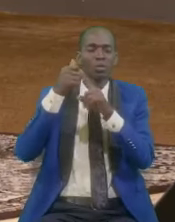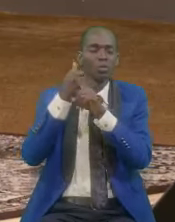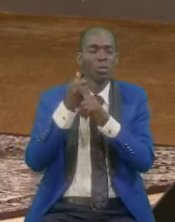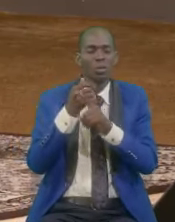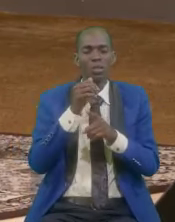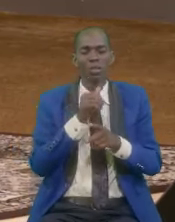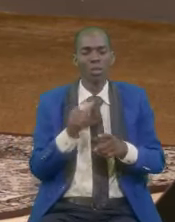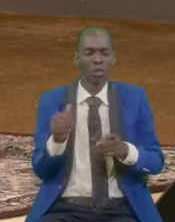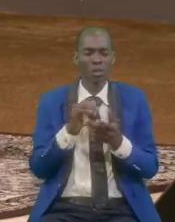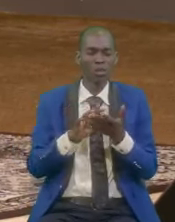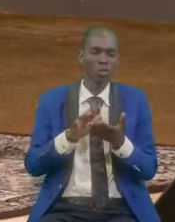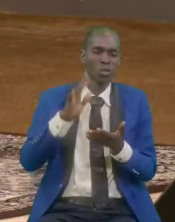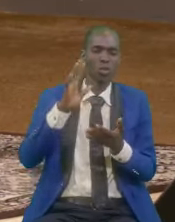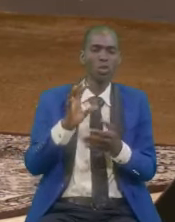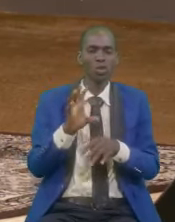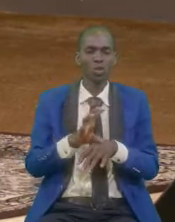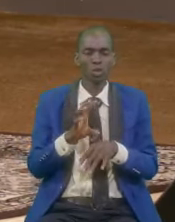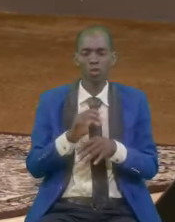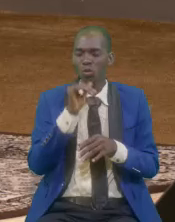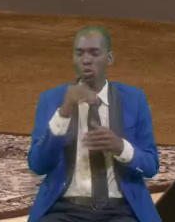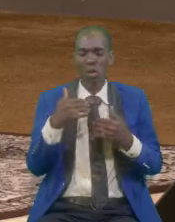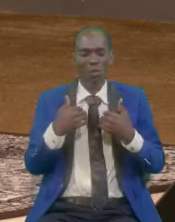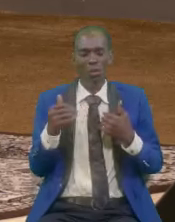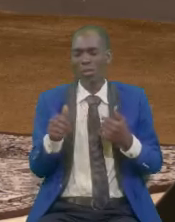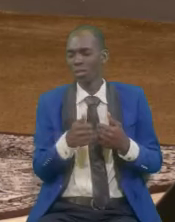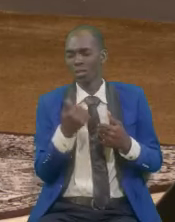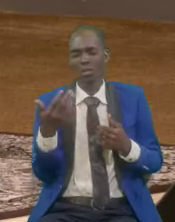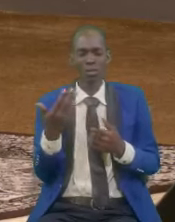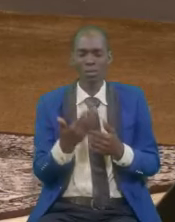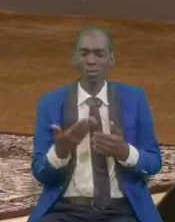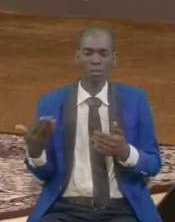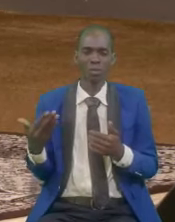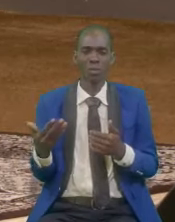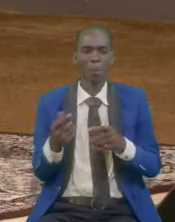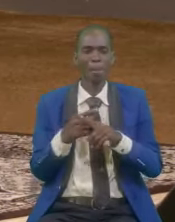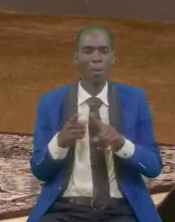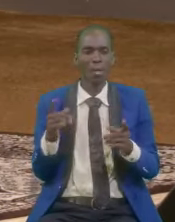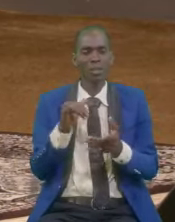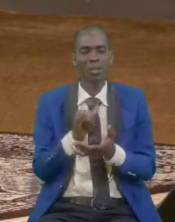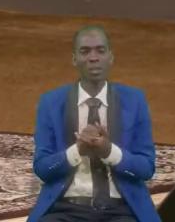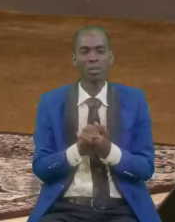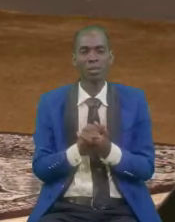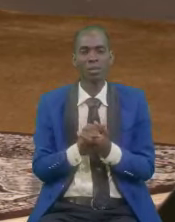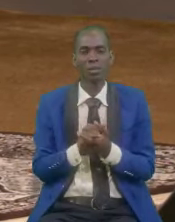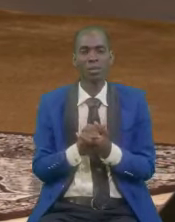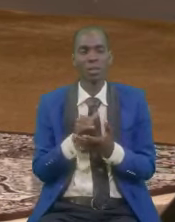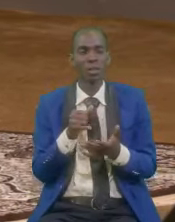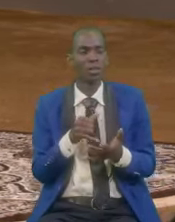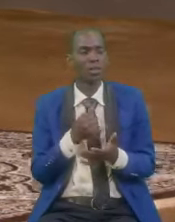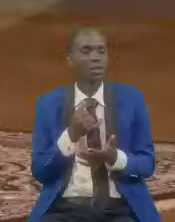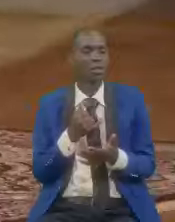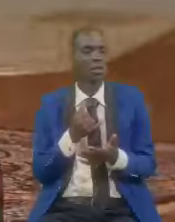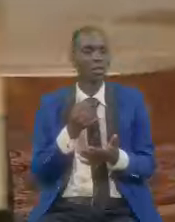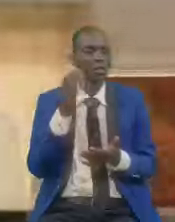not having spot or wrinkle or any such thing, but that it should